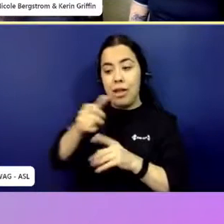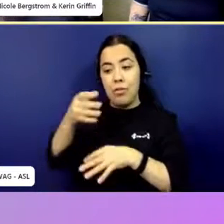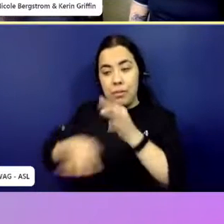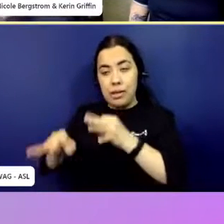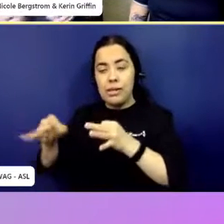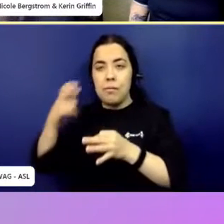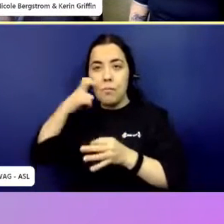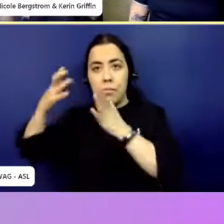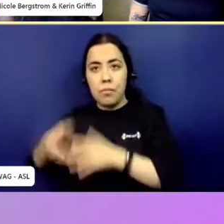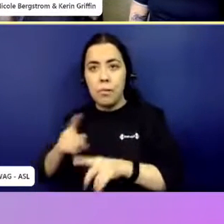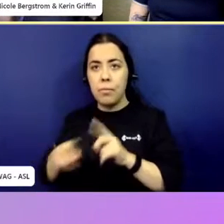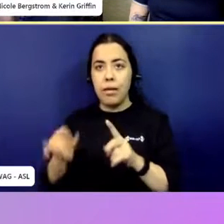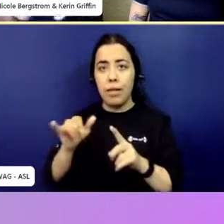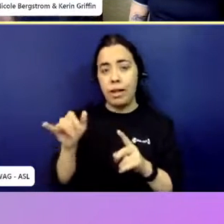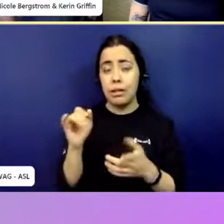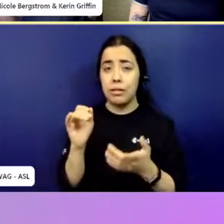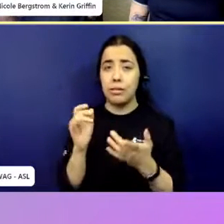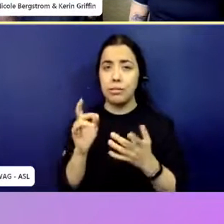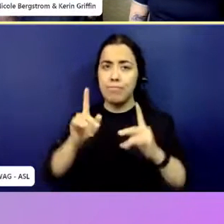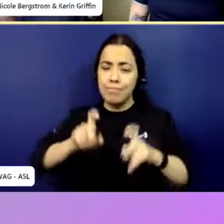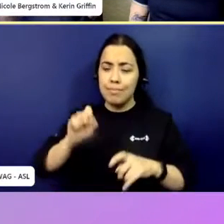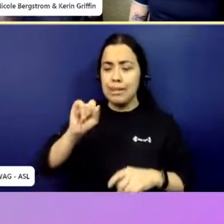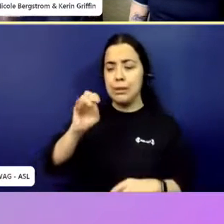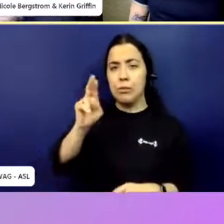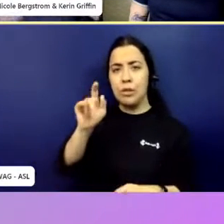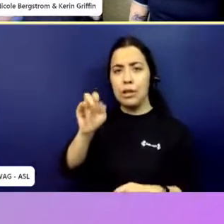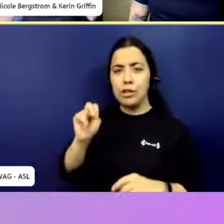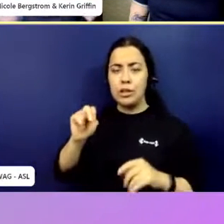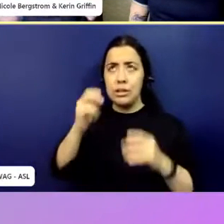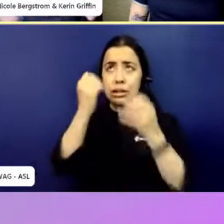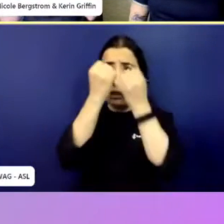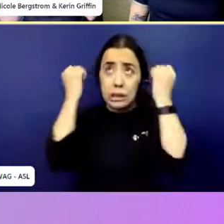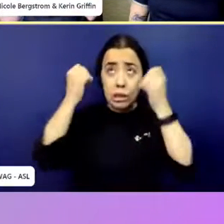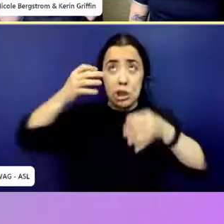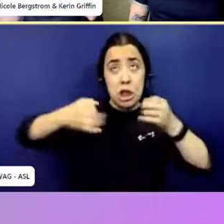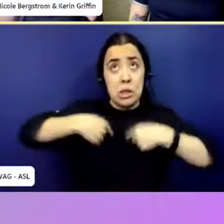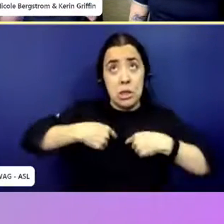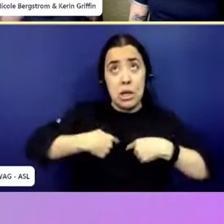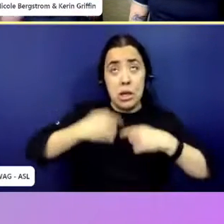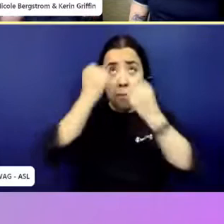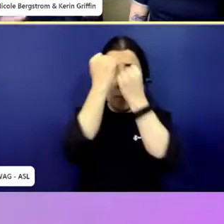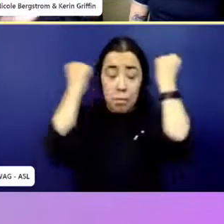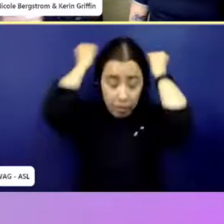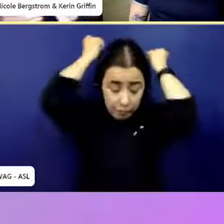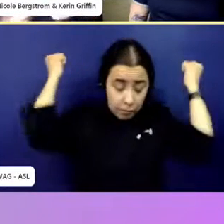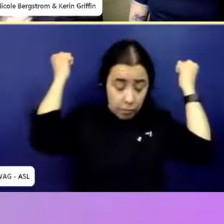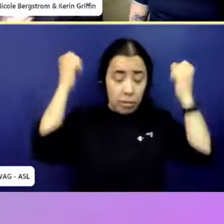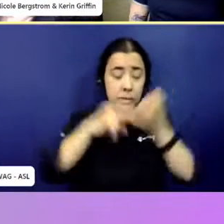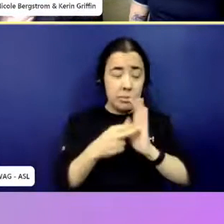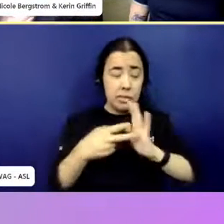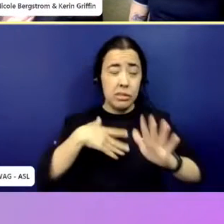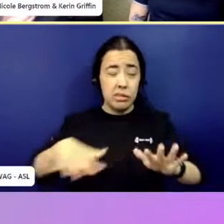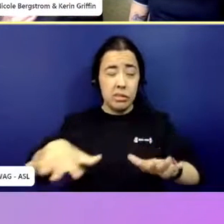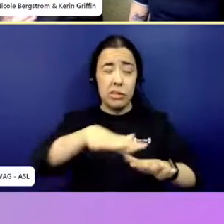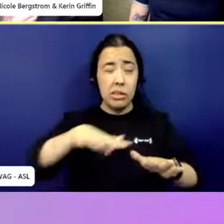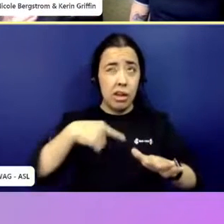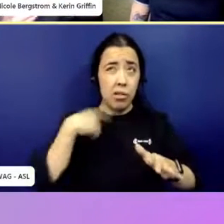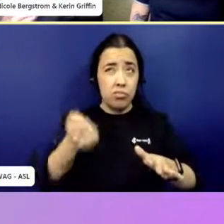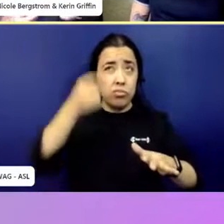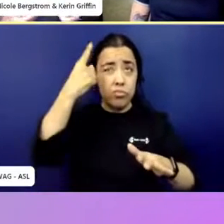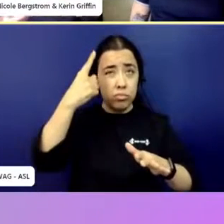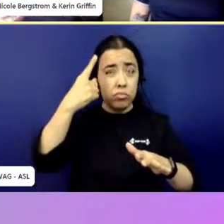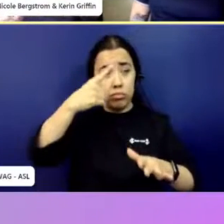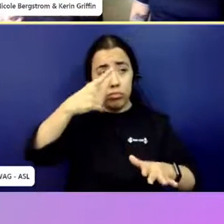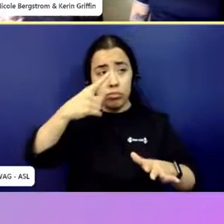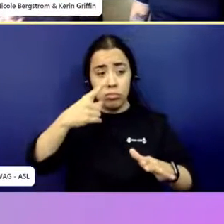but a simulation. Can that judge, with the blindfold on, can that judge successfully